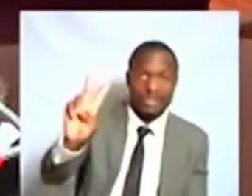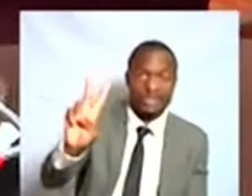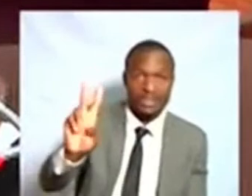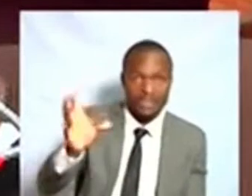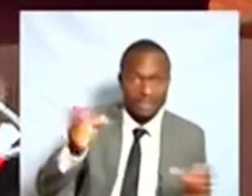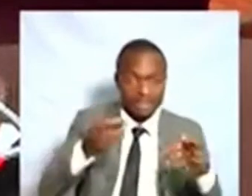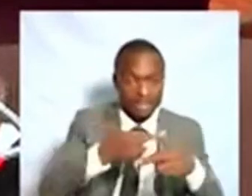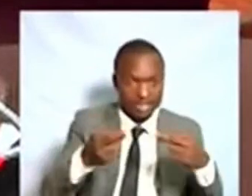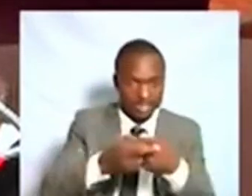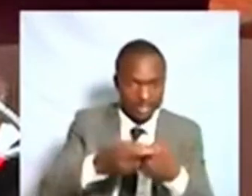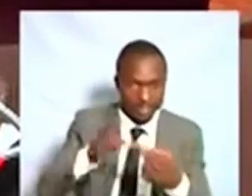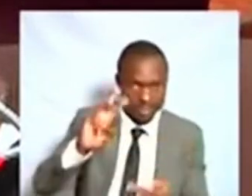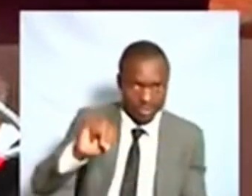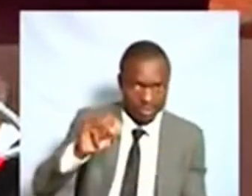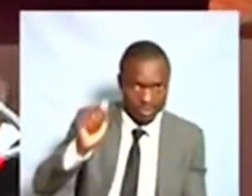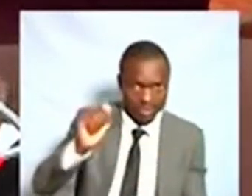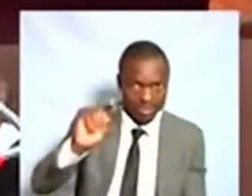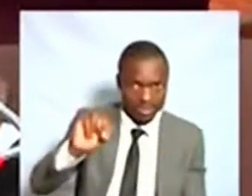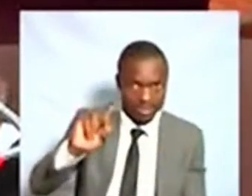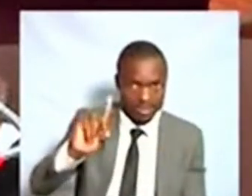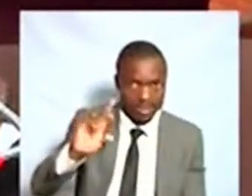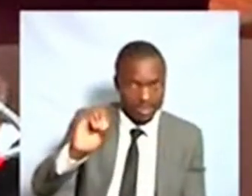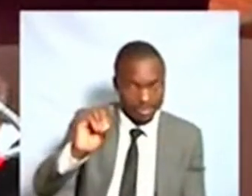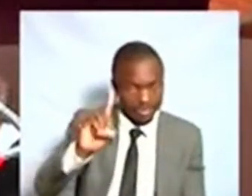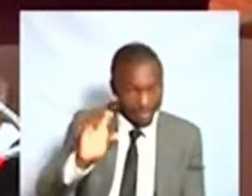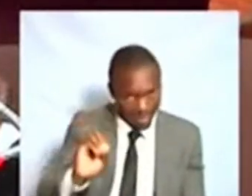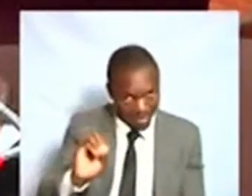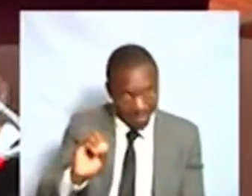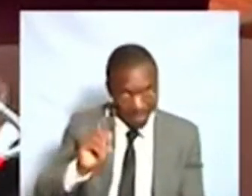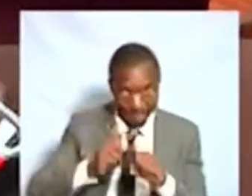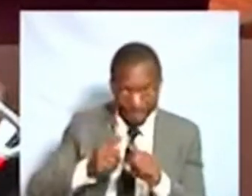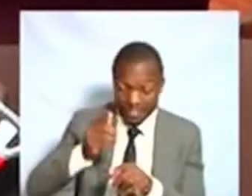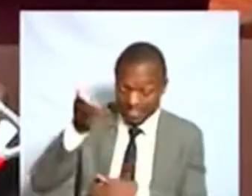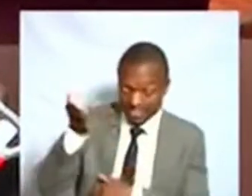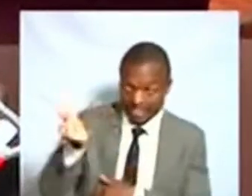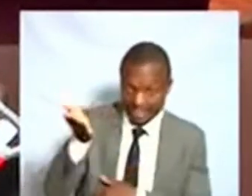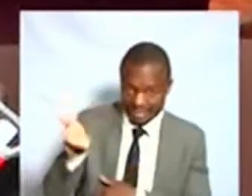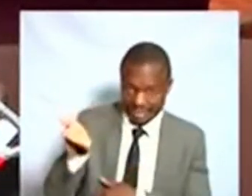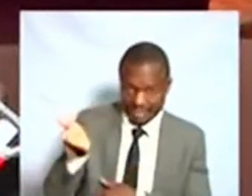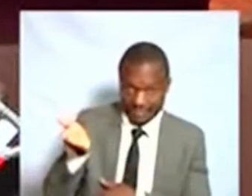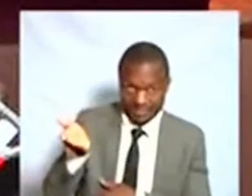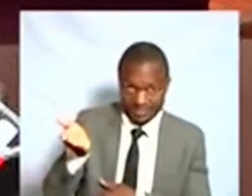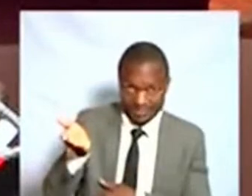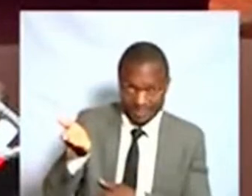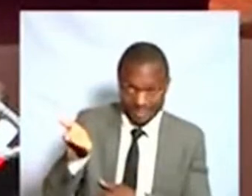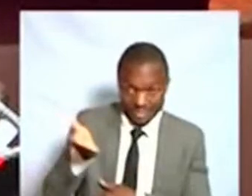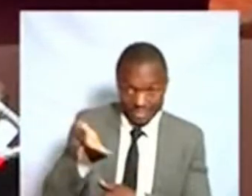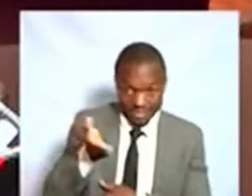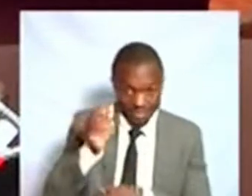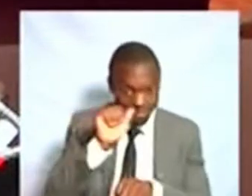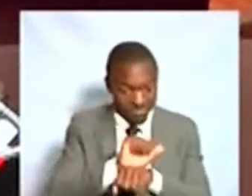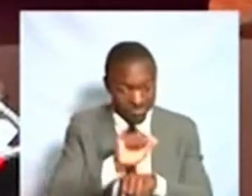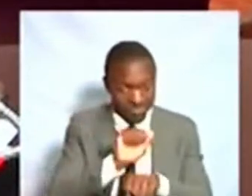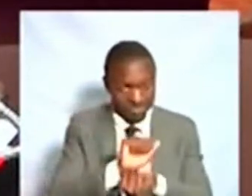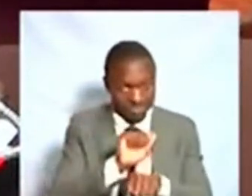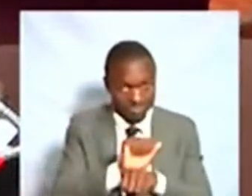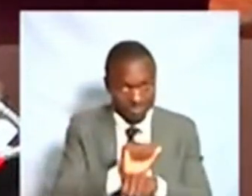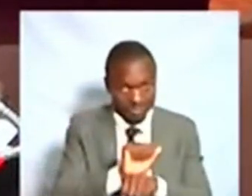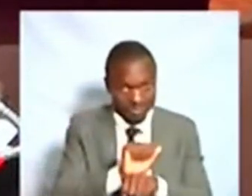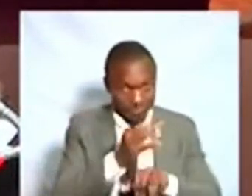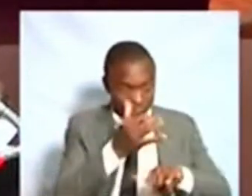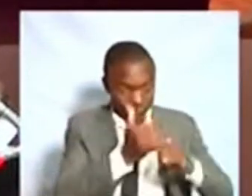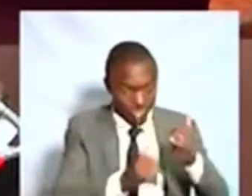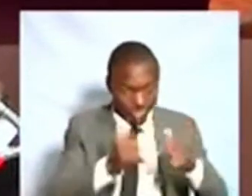at Mandondo, and that is what, those were the works that were